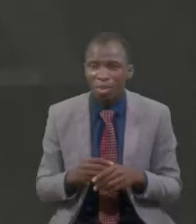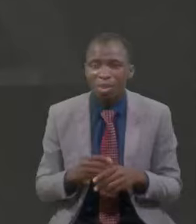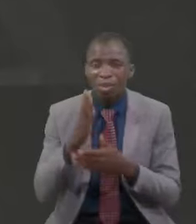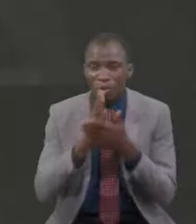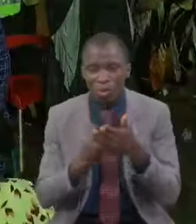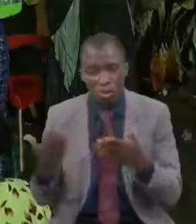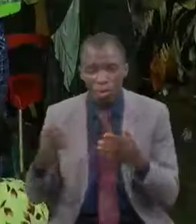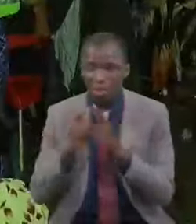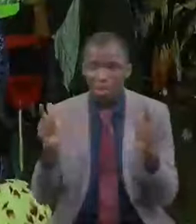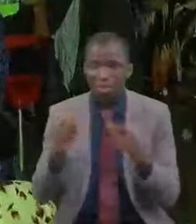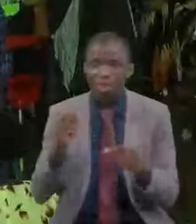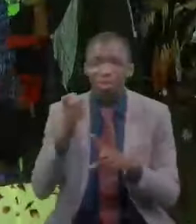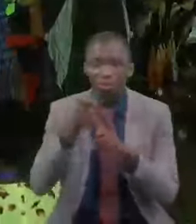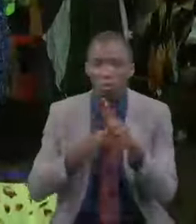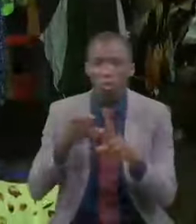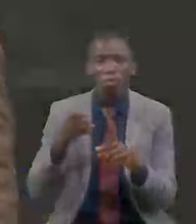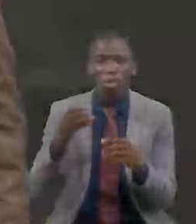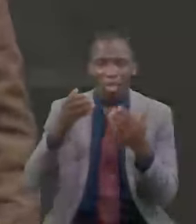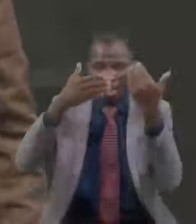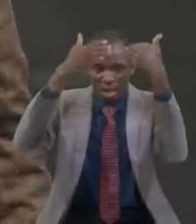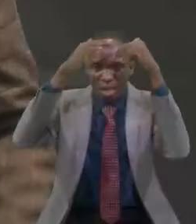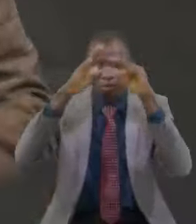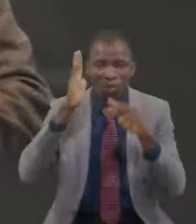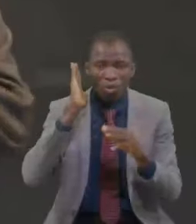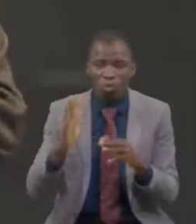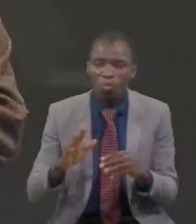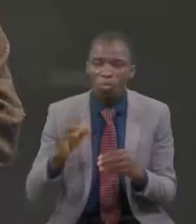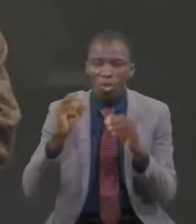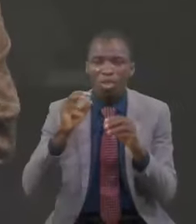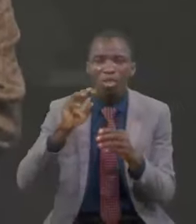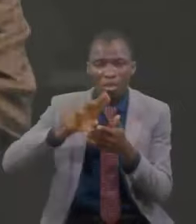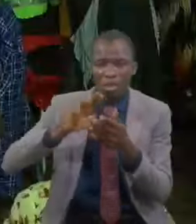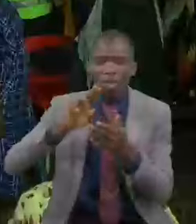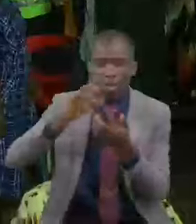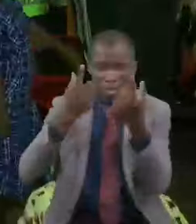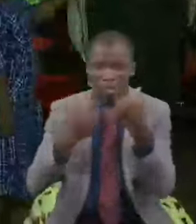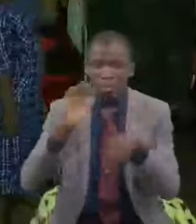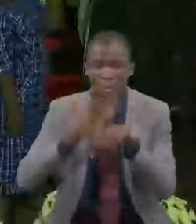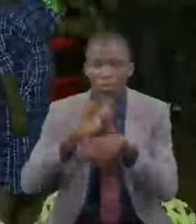from heaven will land on your body right there.